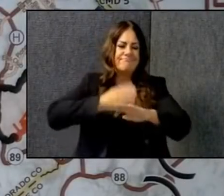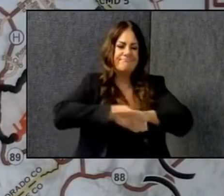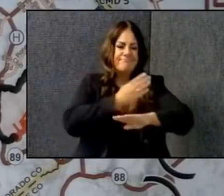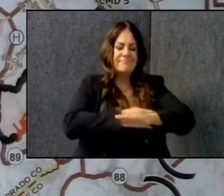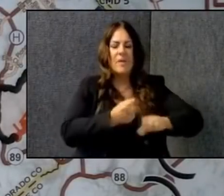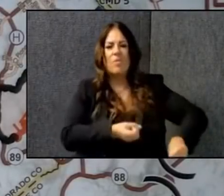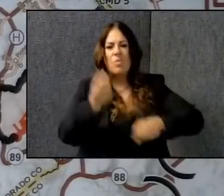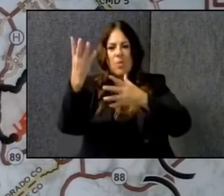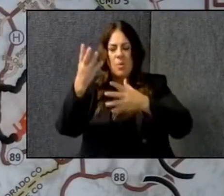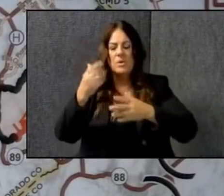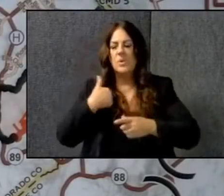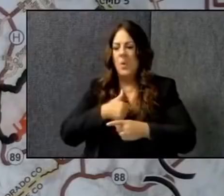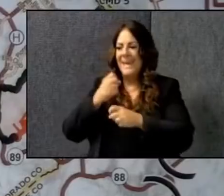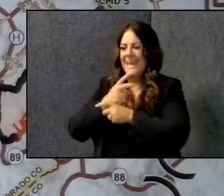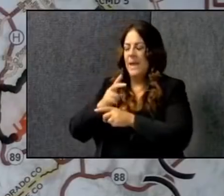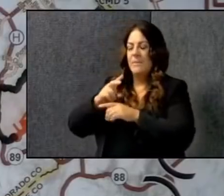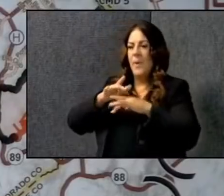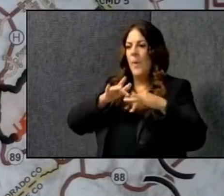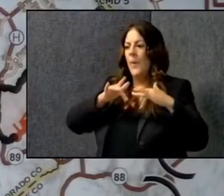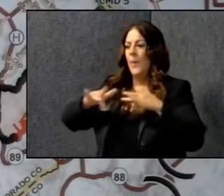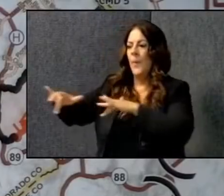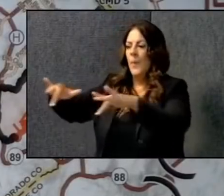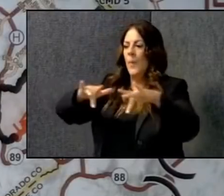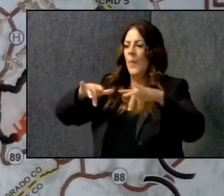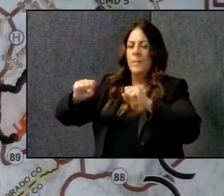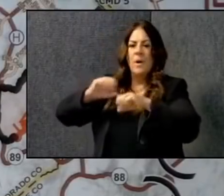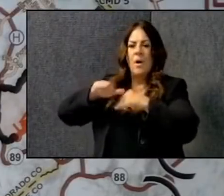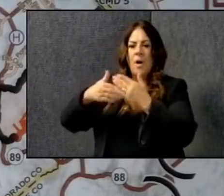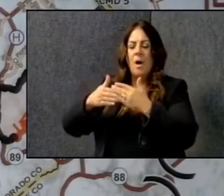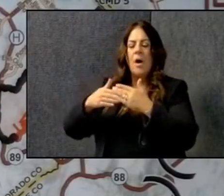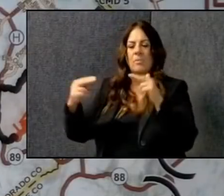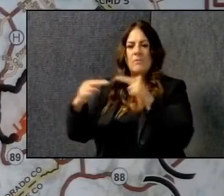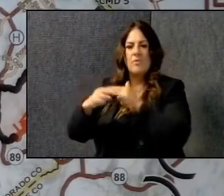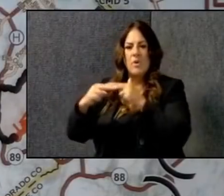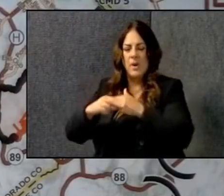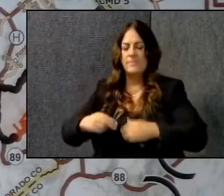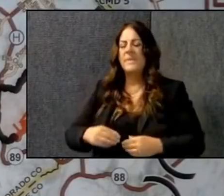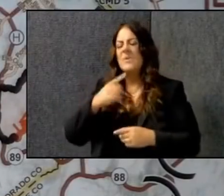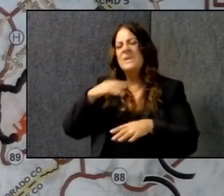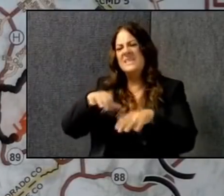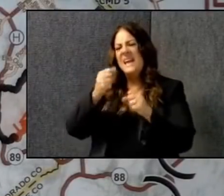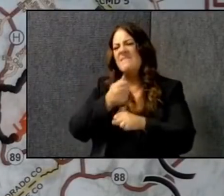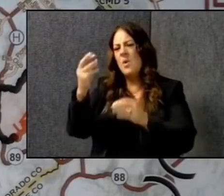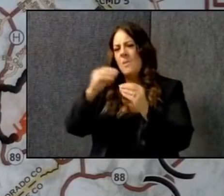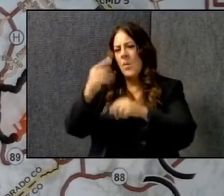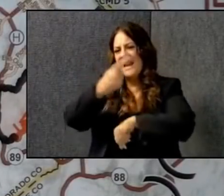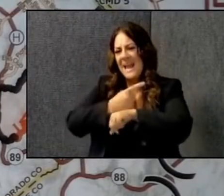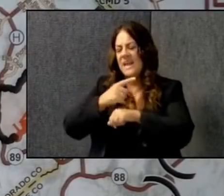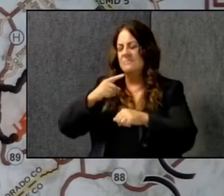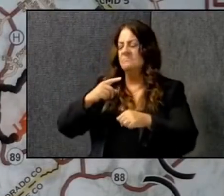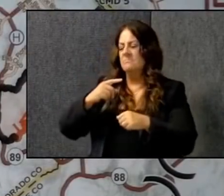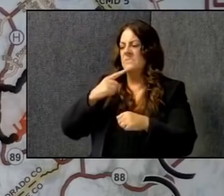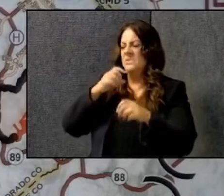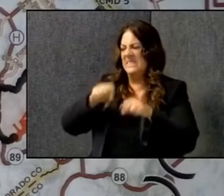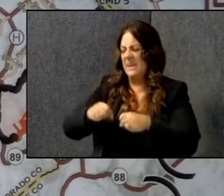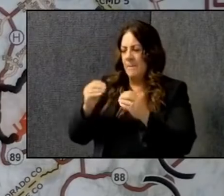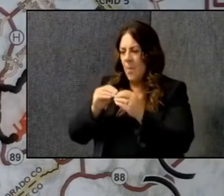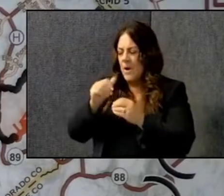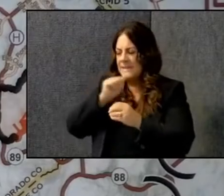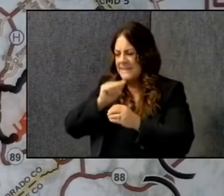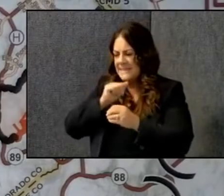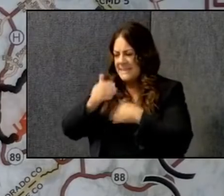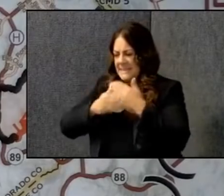area opened up in here. So we're continuing to progress, but it's still taking us a few days to be able to lock this piece of country completely